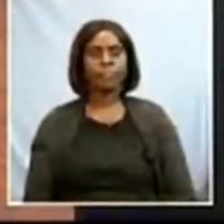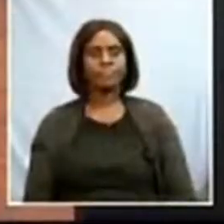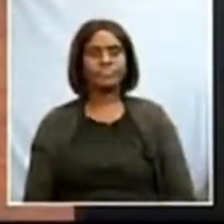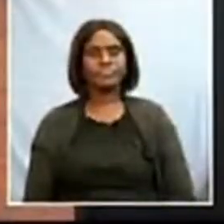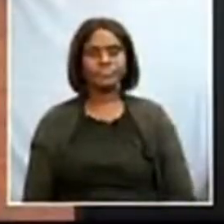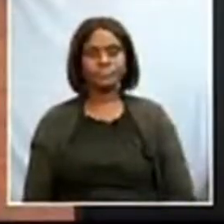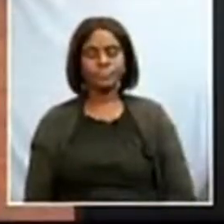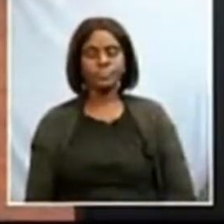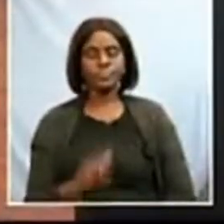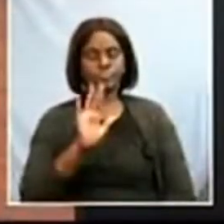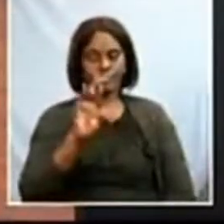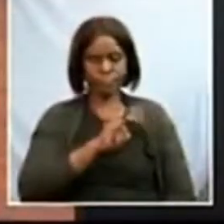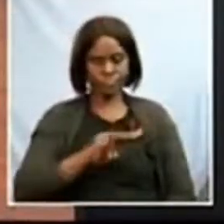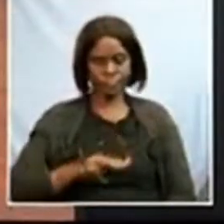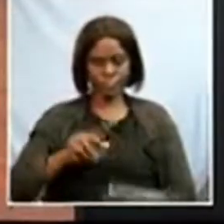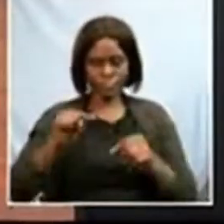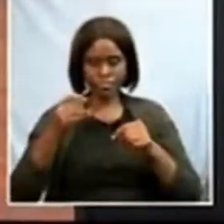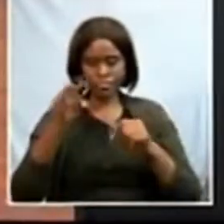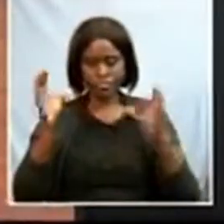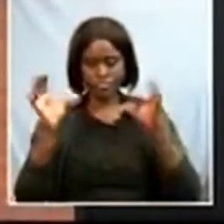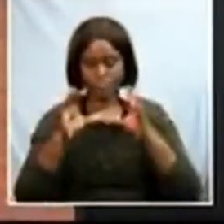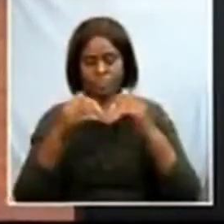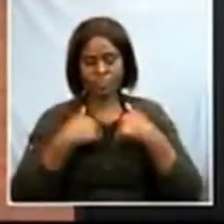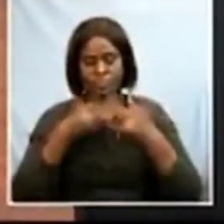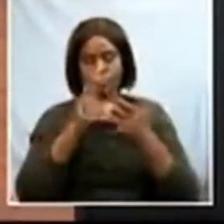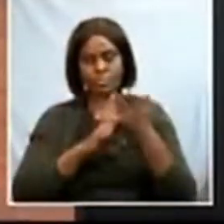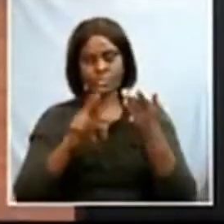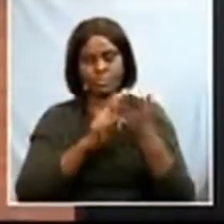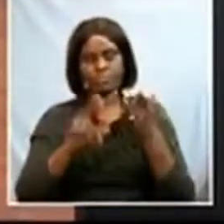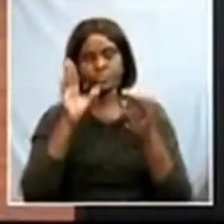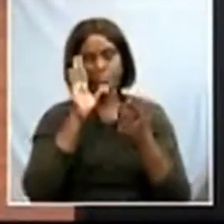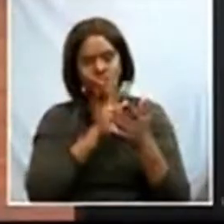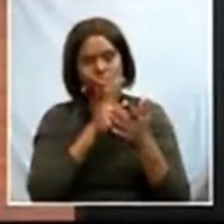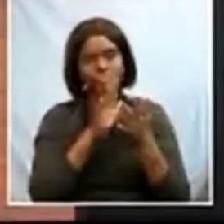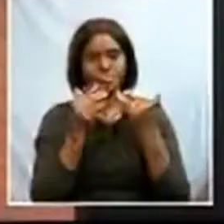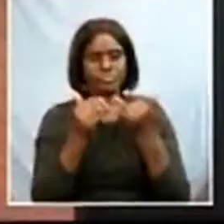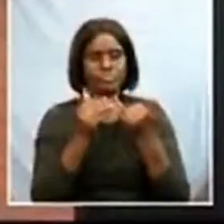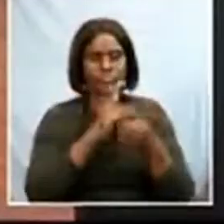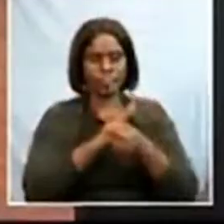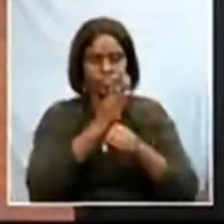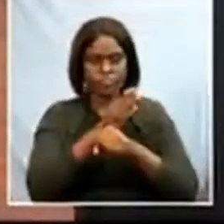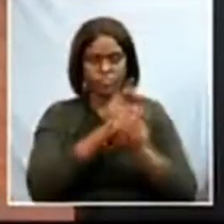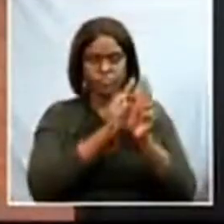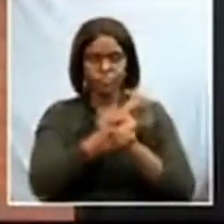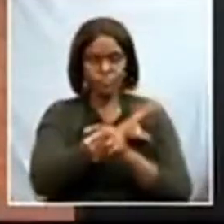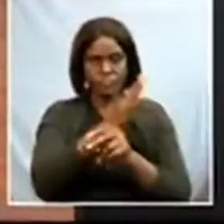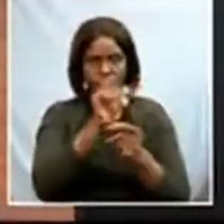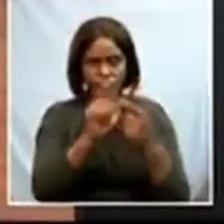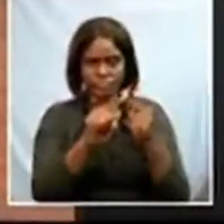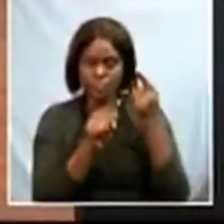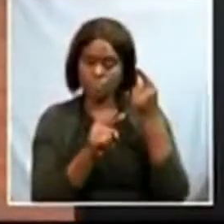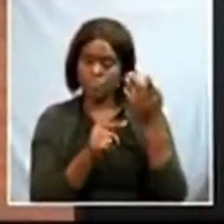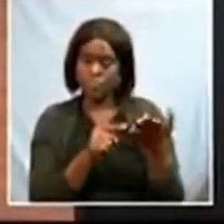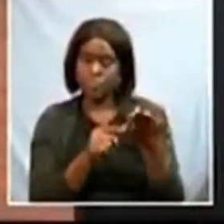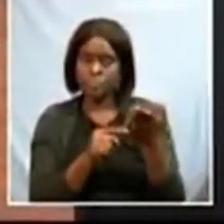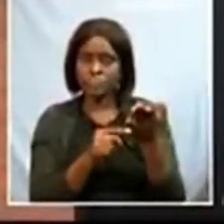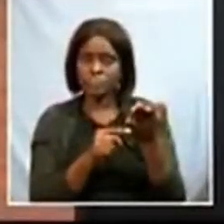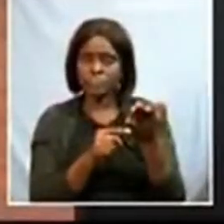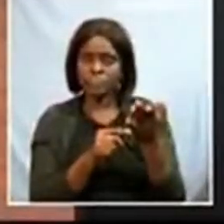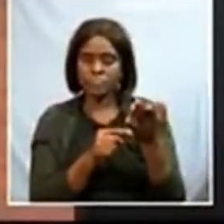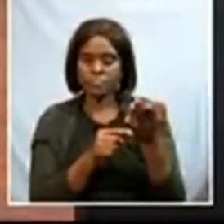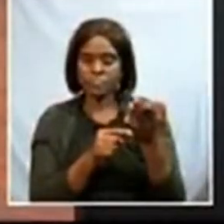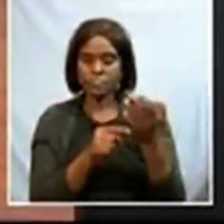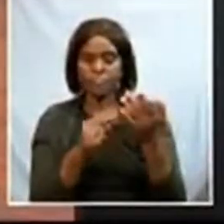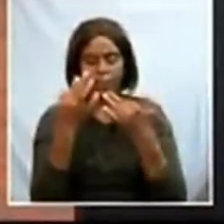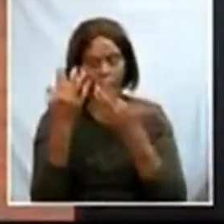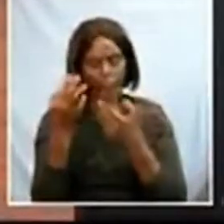and actually your members here of the committee have read that. Now, after they responded to that, they